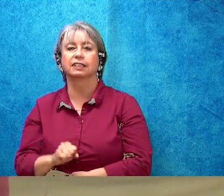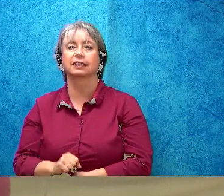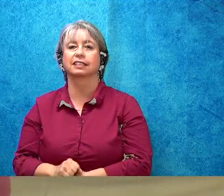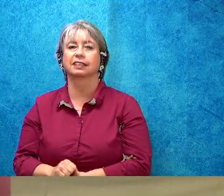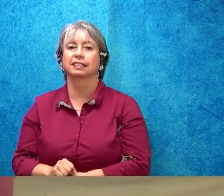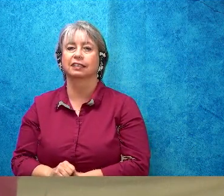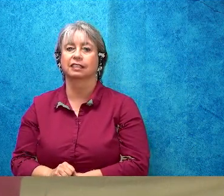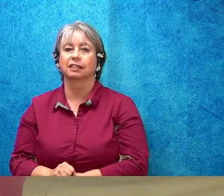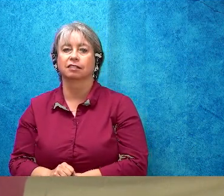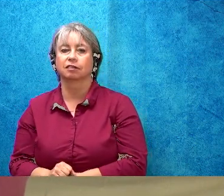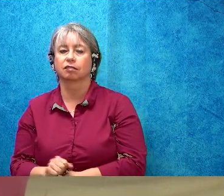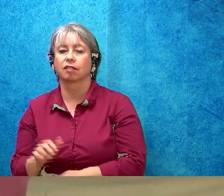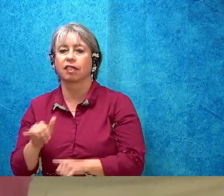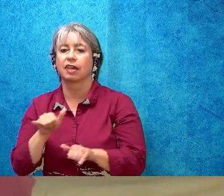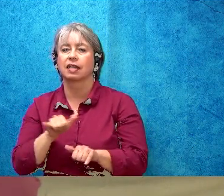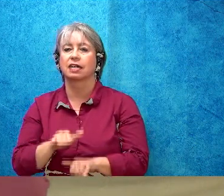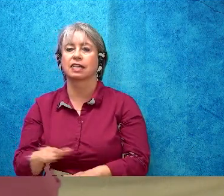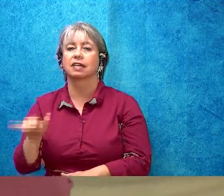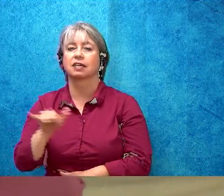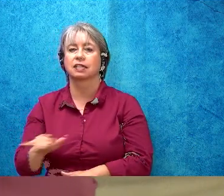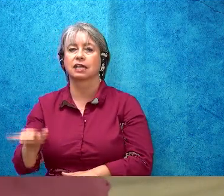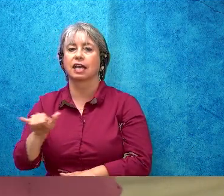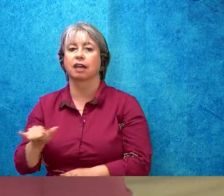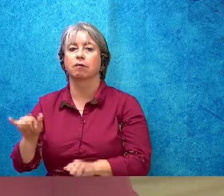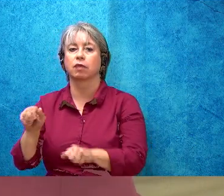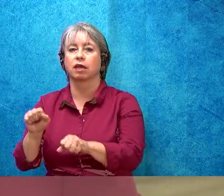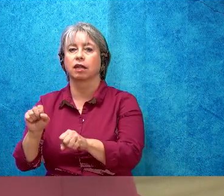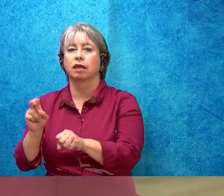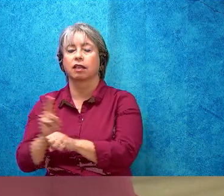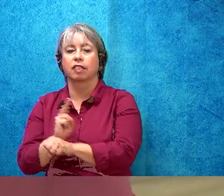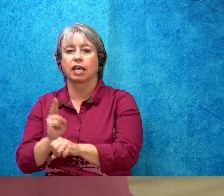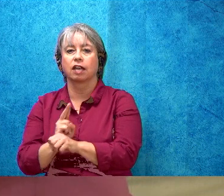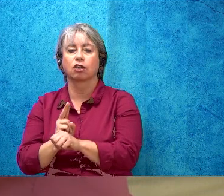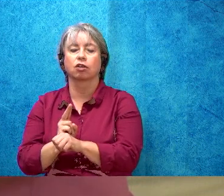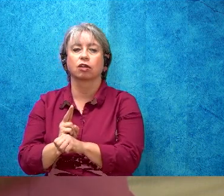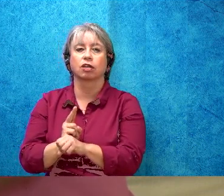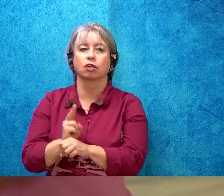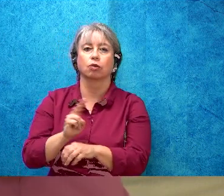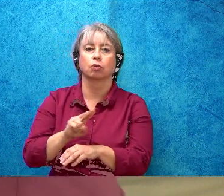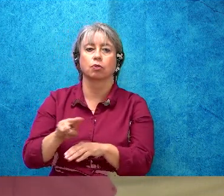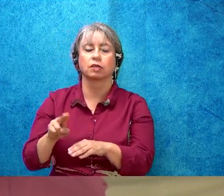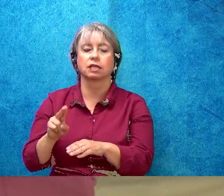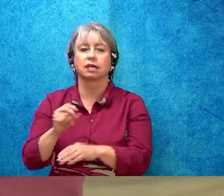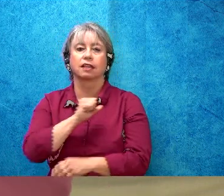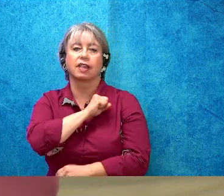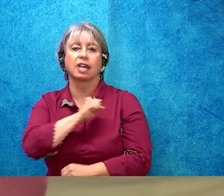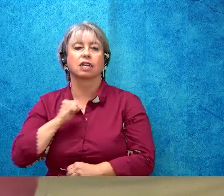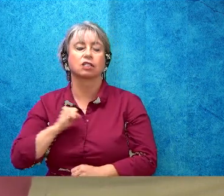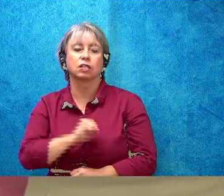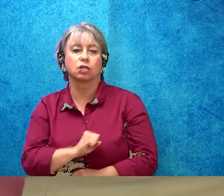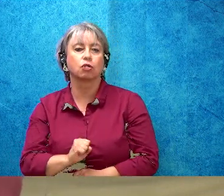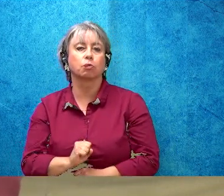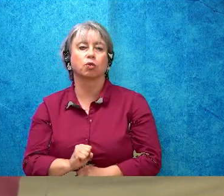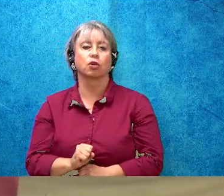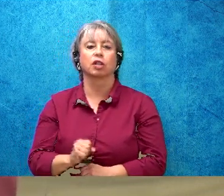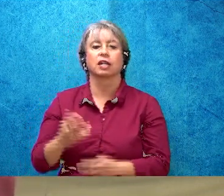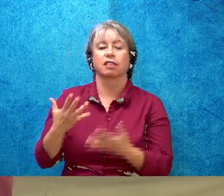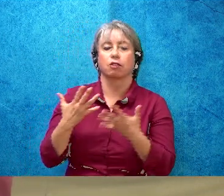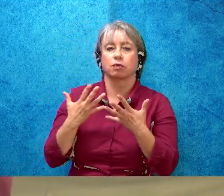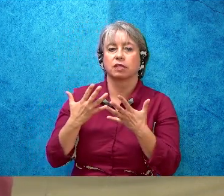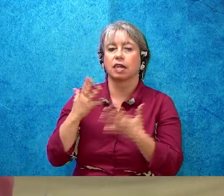the same way. There's the supernatural, there's the beautiful girl, there's the fear of